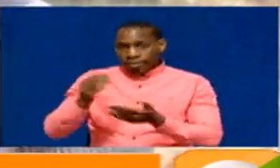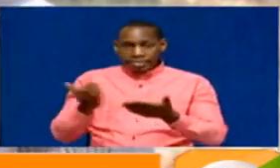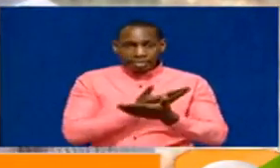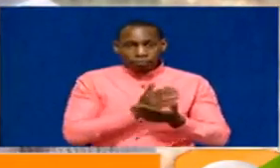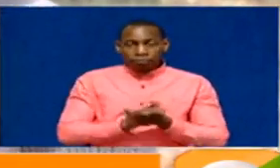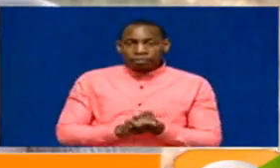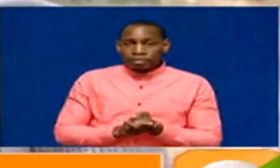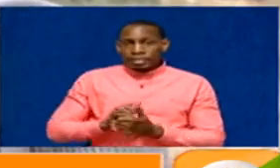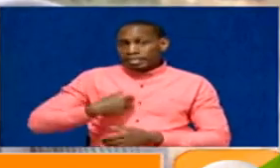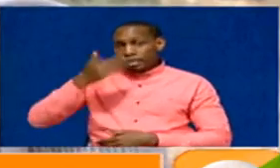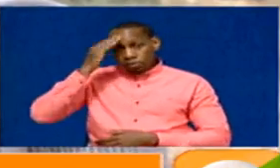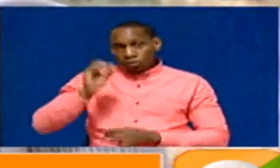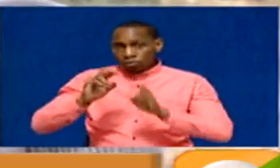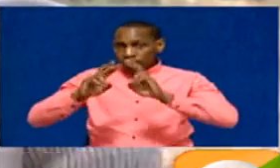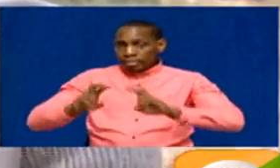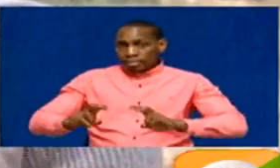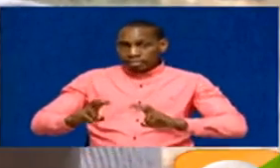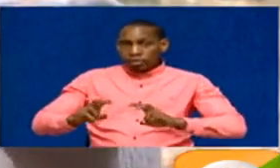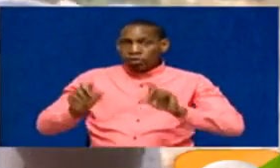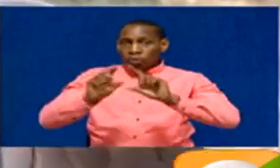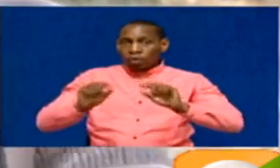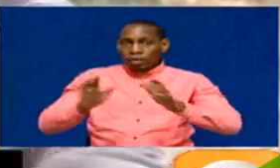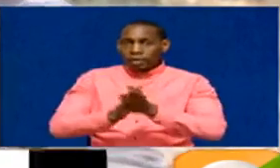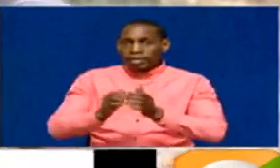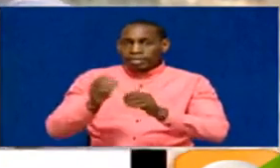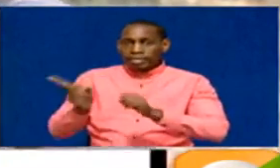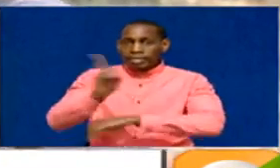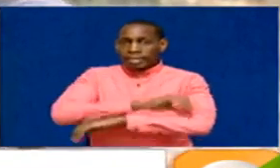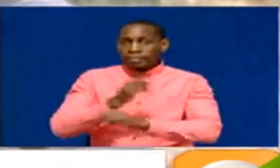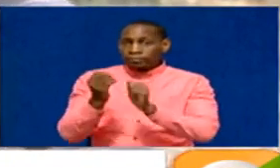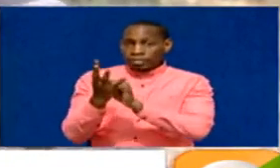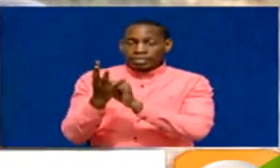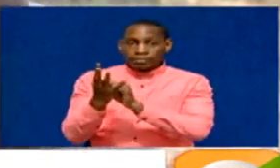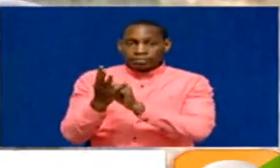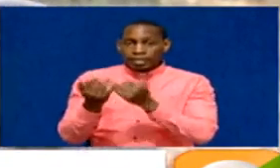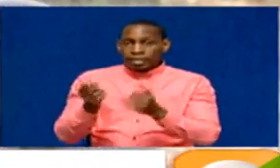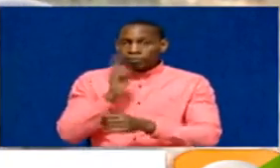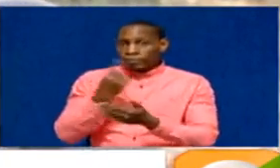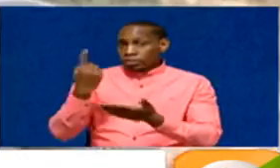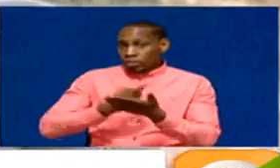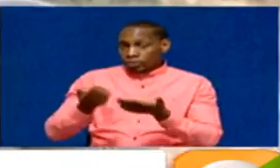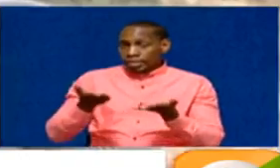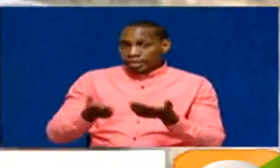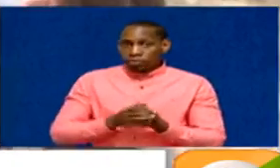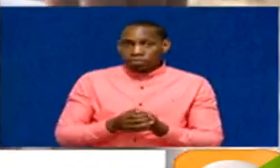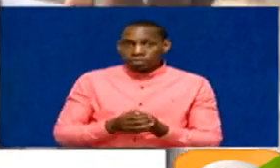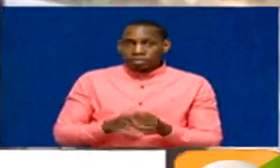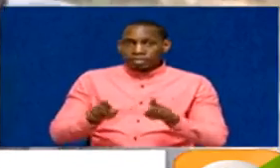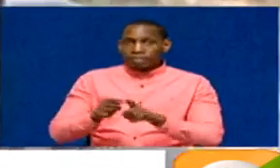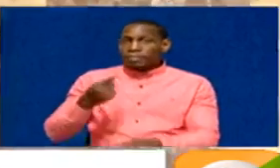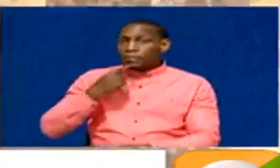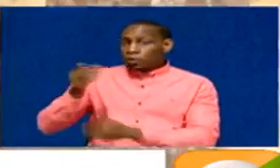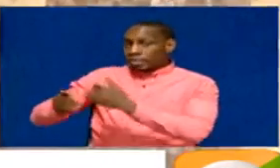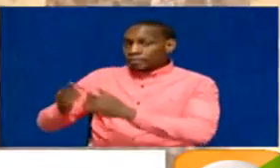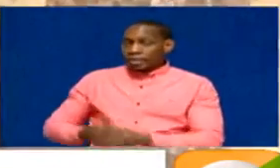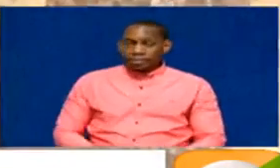ondoa ama bado. Atuchui hii operation imesemekana ni siku 14. Na amemaliza wiki moja sasa na bogo ndio ya kwa